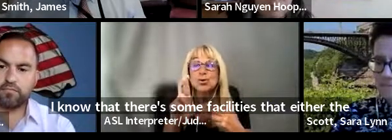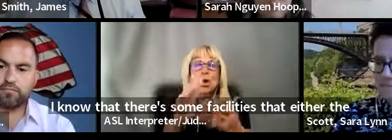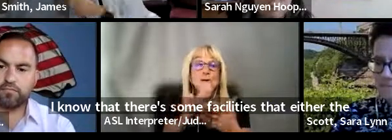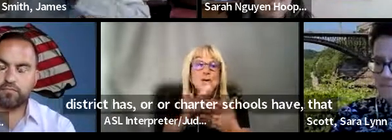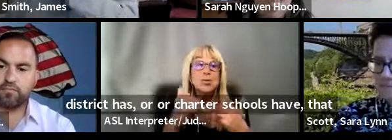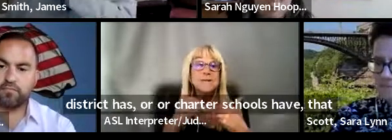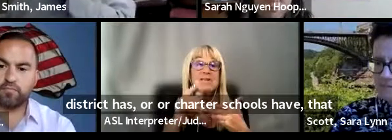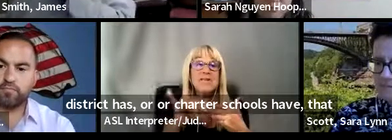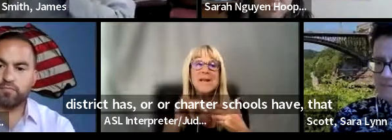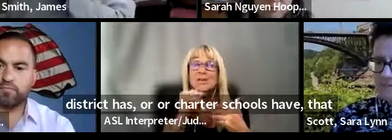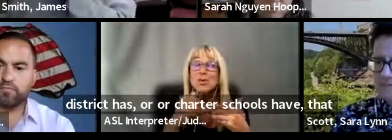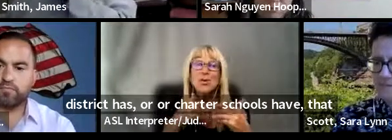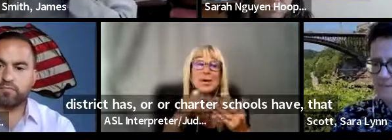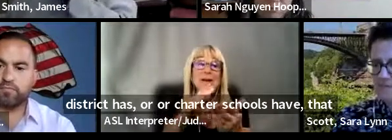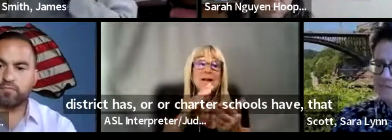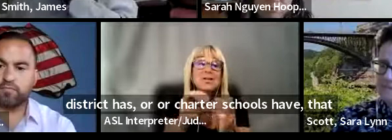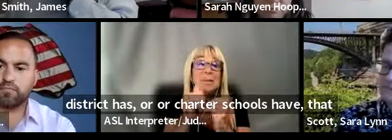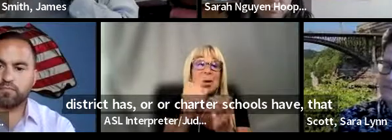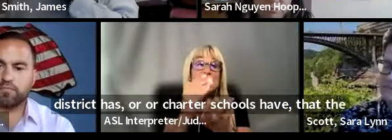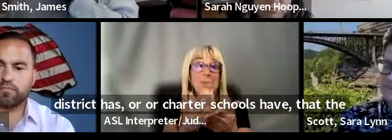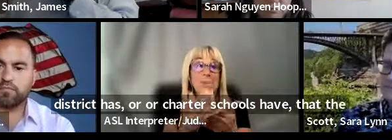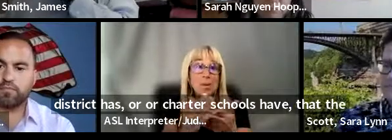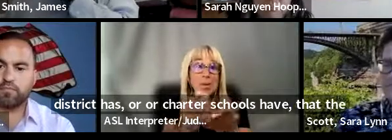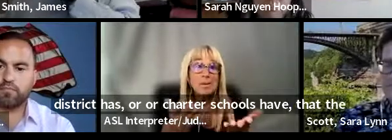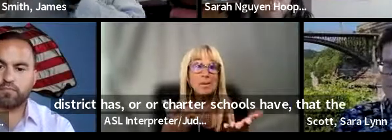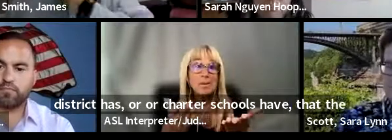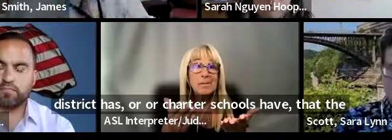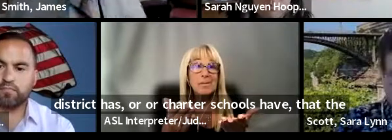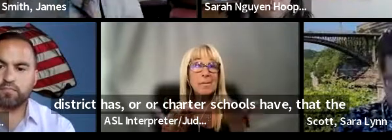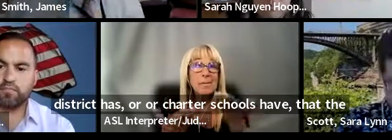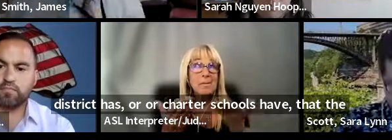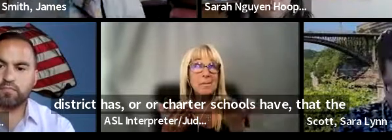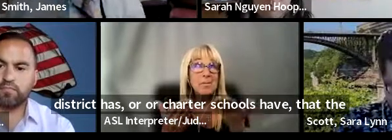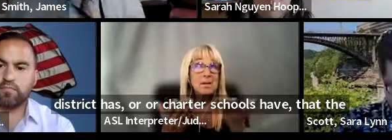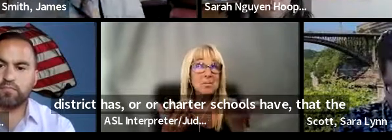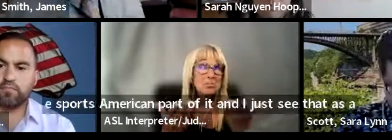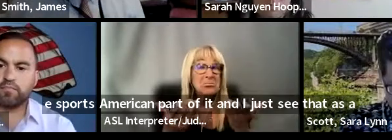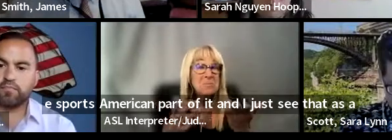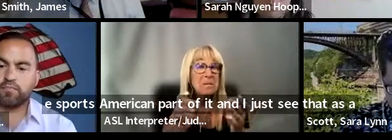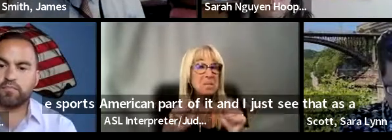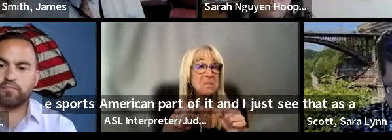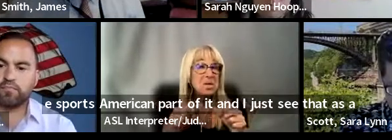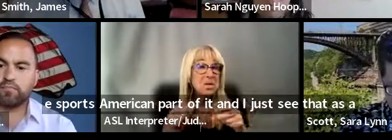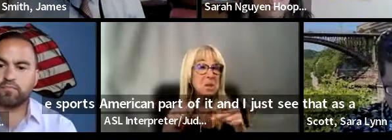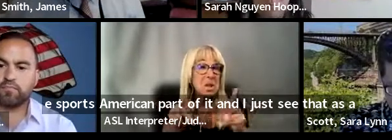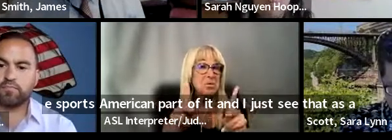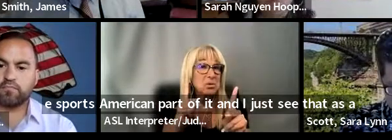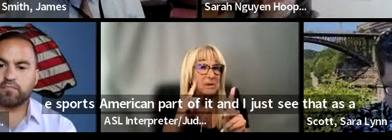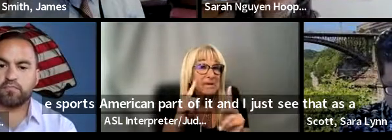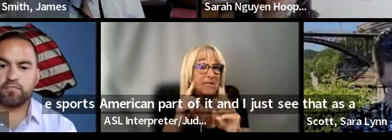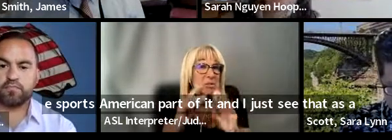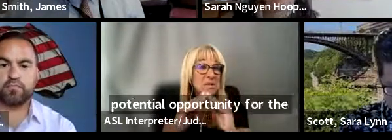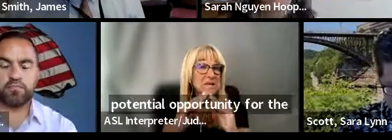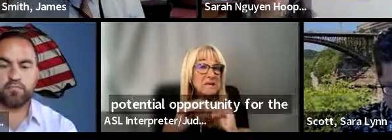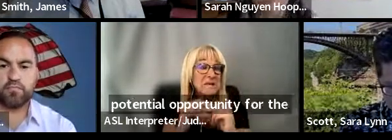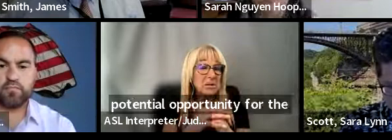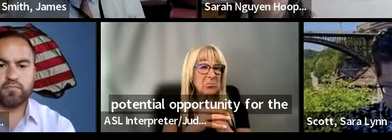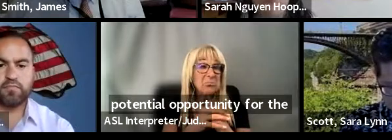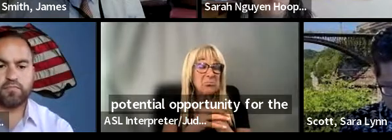the sports amenity part of it. And I just see that as a potential opportunity for the city.